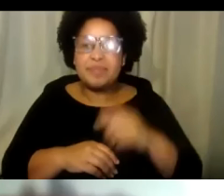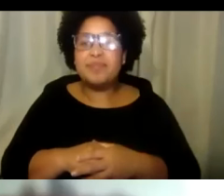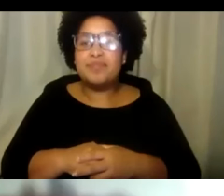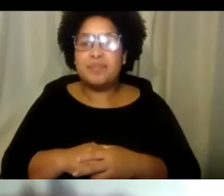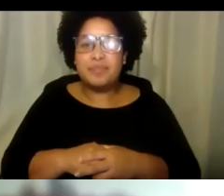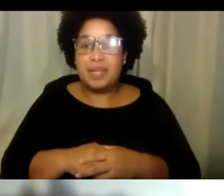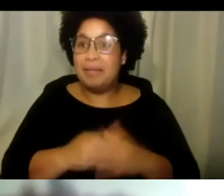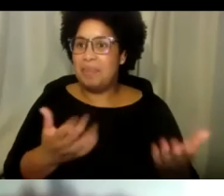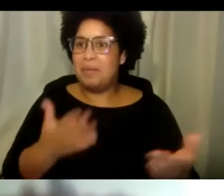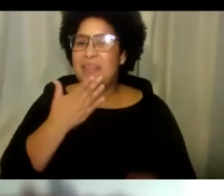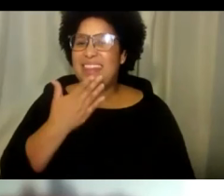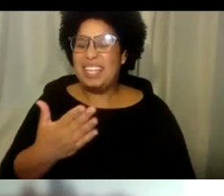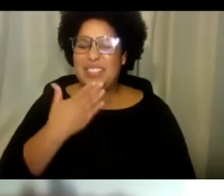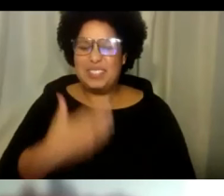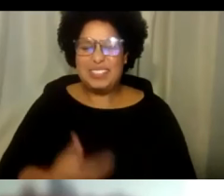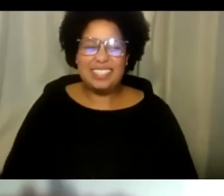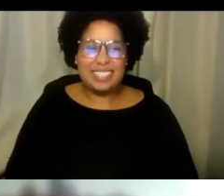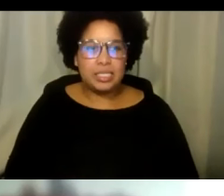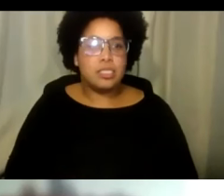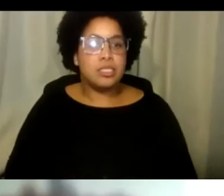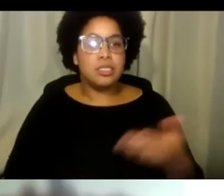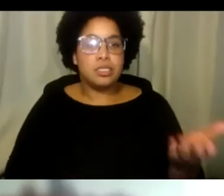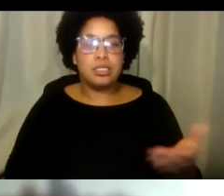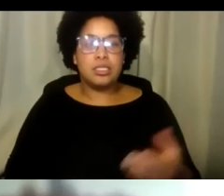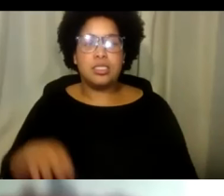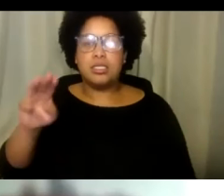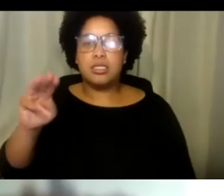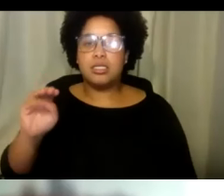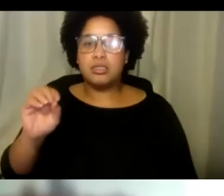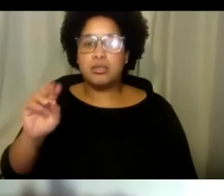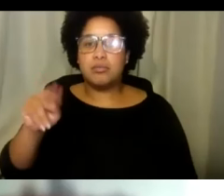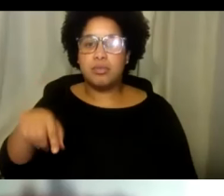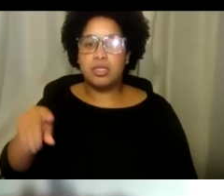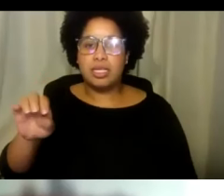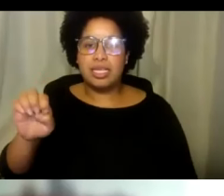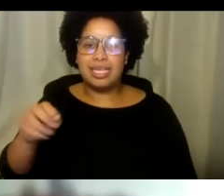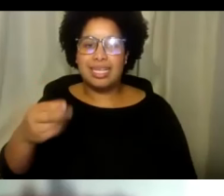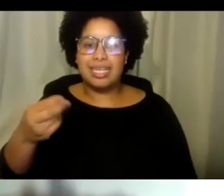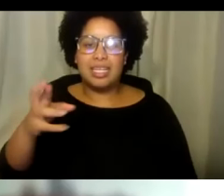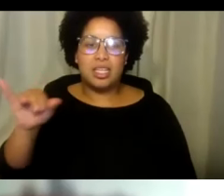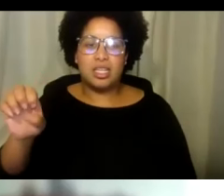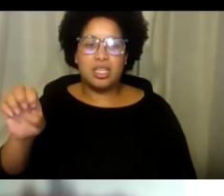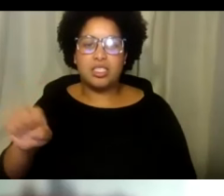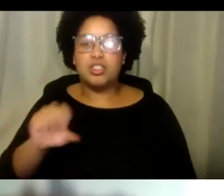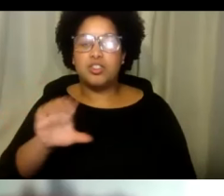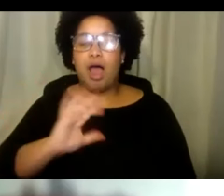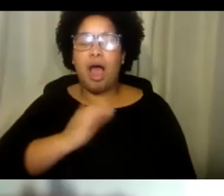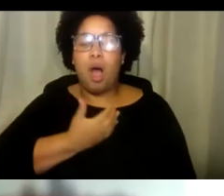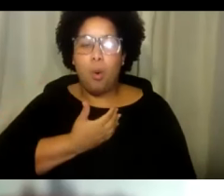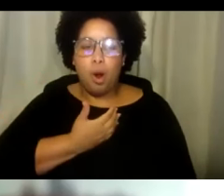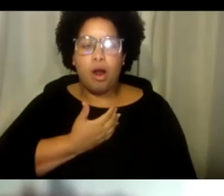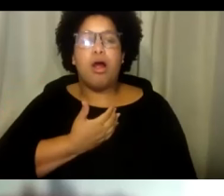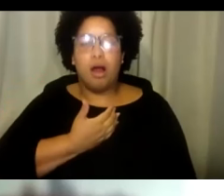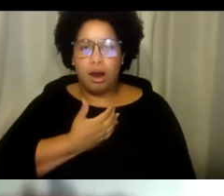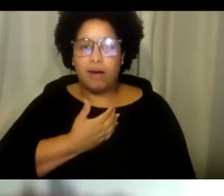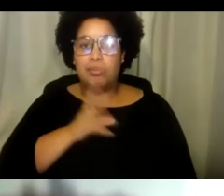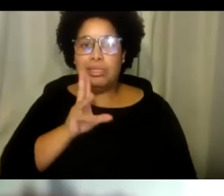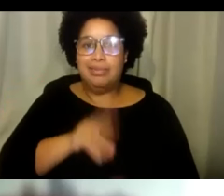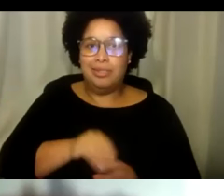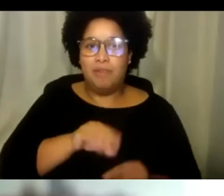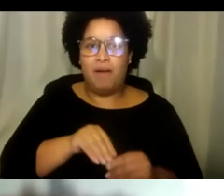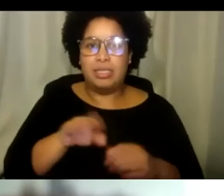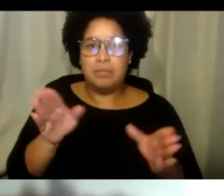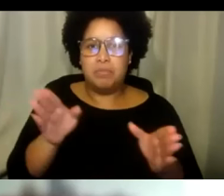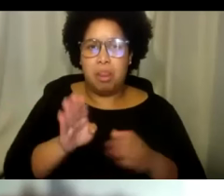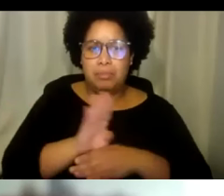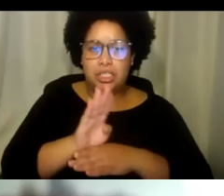There we go. Thank you. This is Monique Harris. She is actually our participant in small business who designed